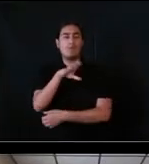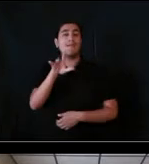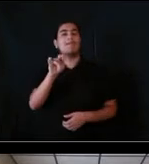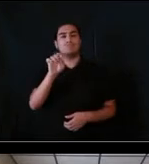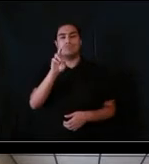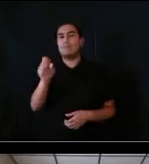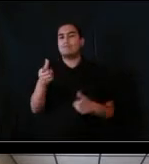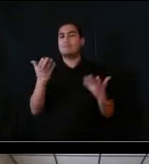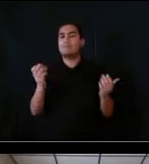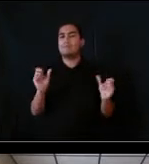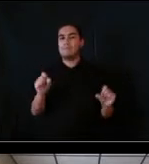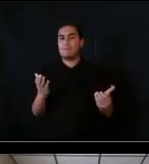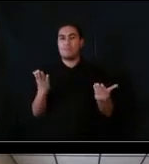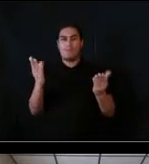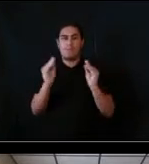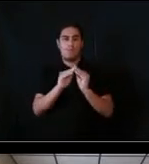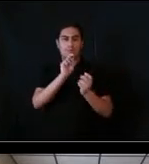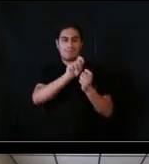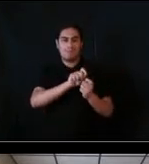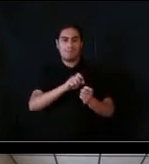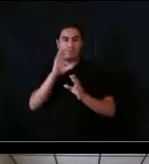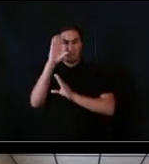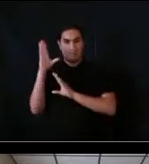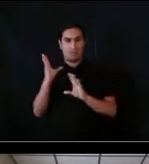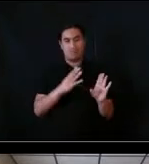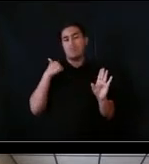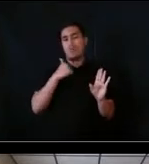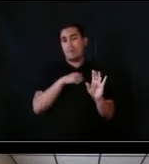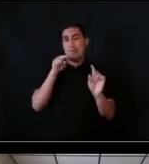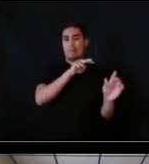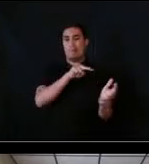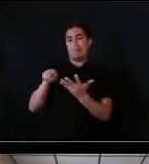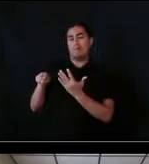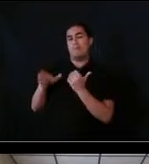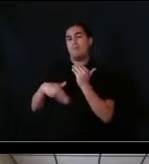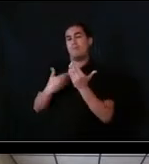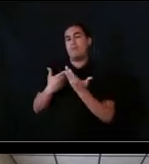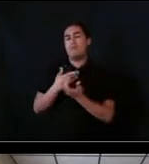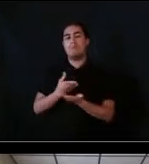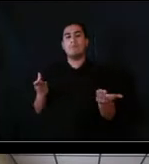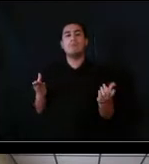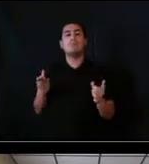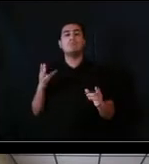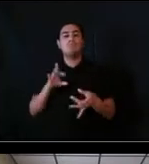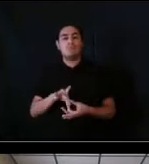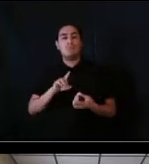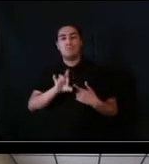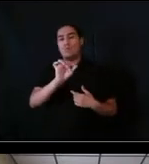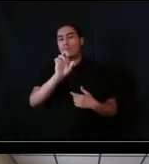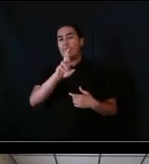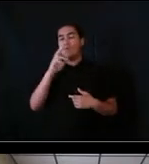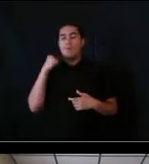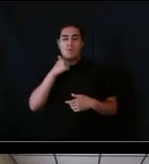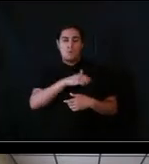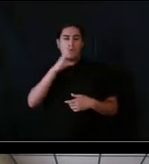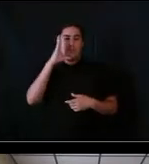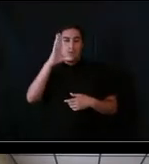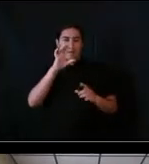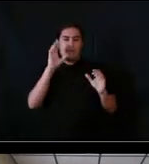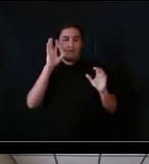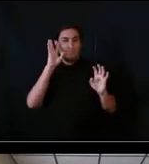provide more detail on strategies i think we're looking at strategies across all all modes within the corridor and so we'll be crafting a comment